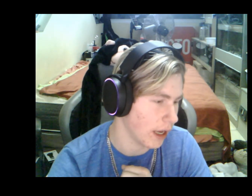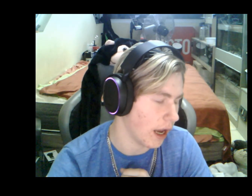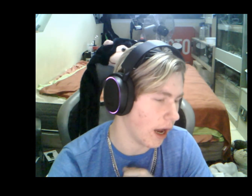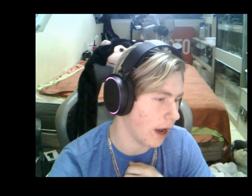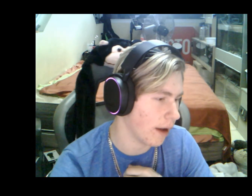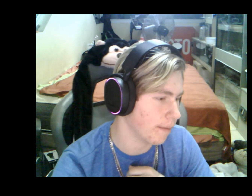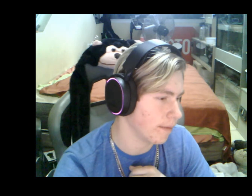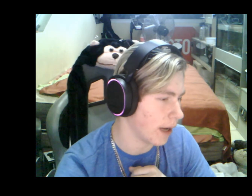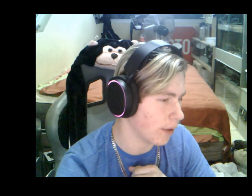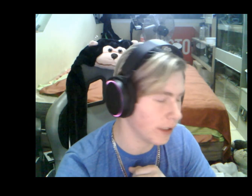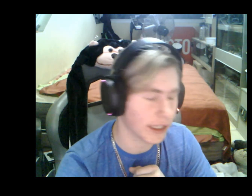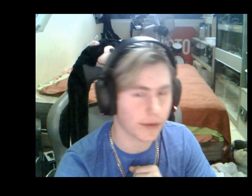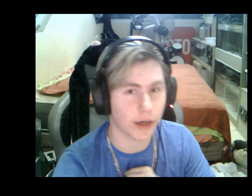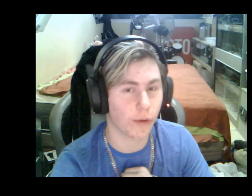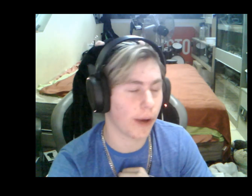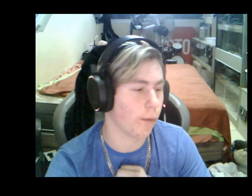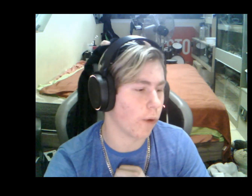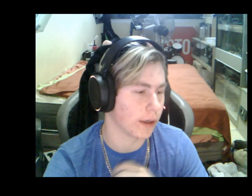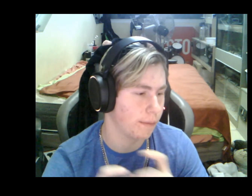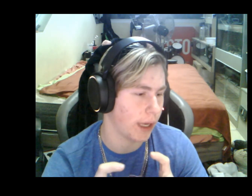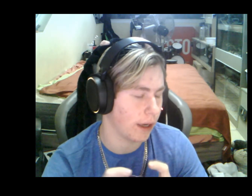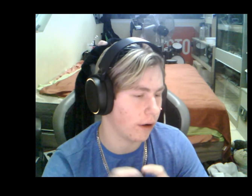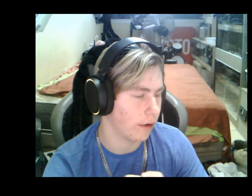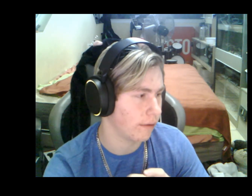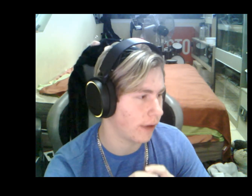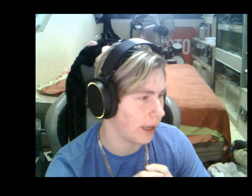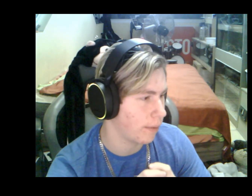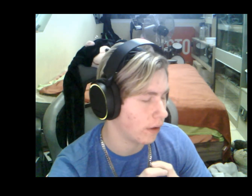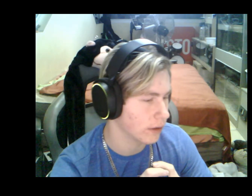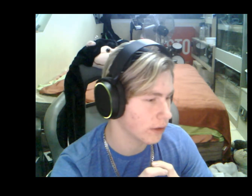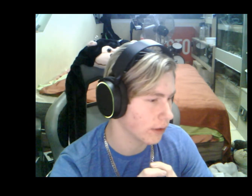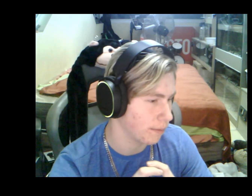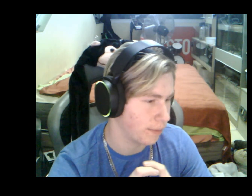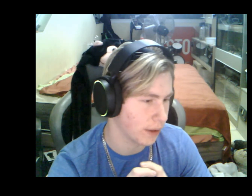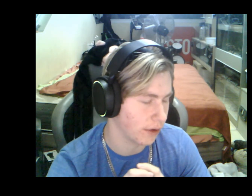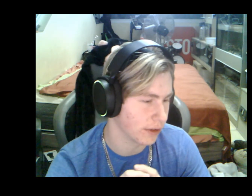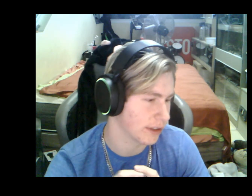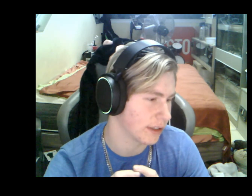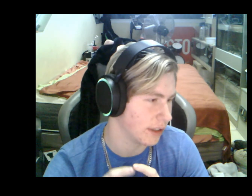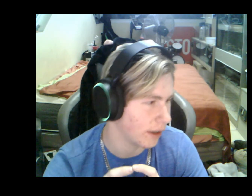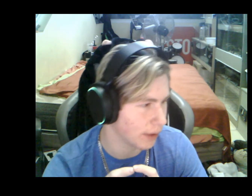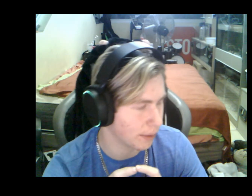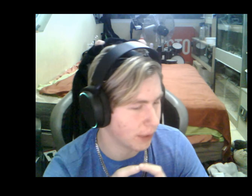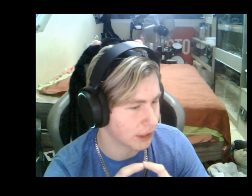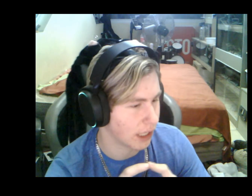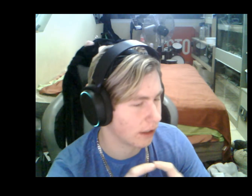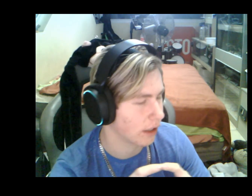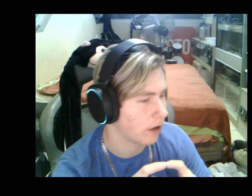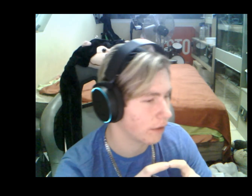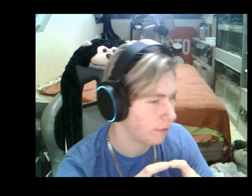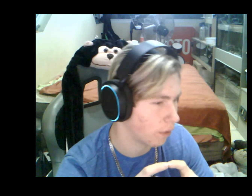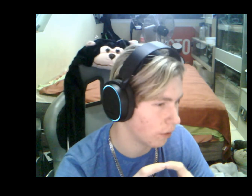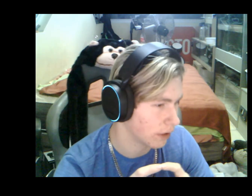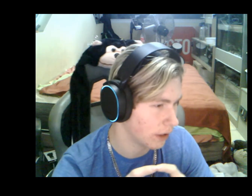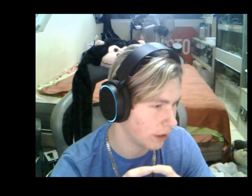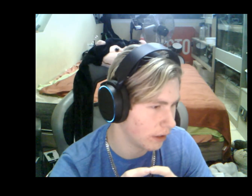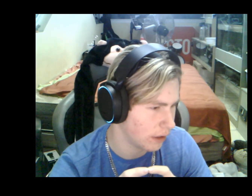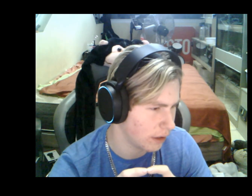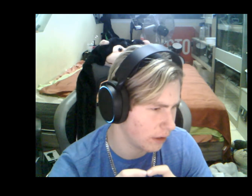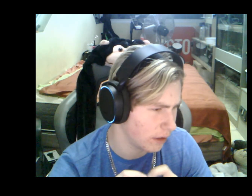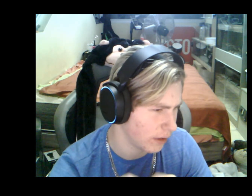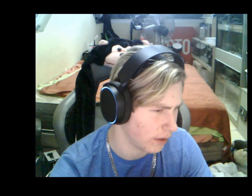away? I'm only giving away one pair of AirPods because, you know, I'm not a big channel. I can't afford